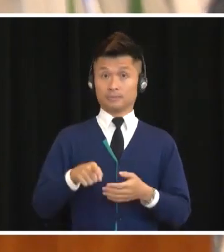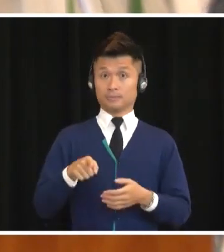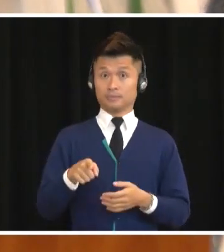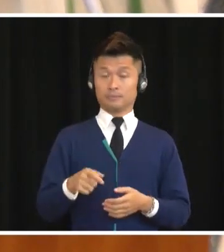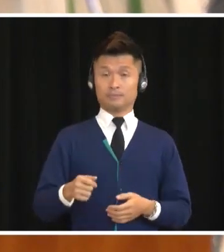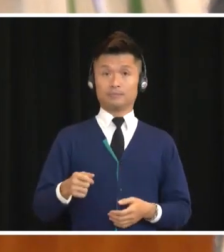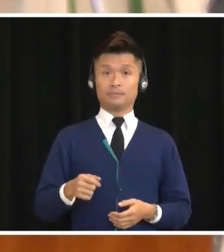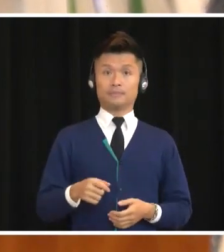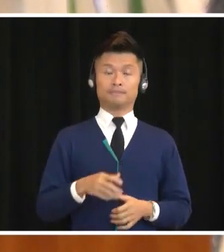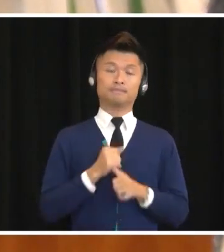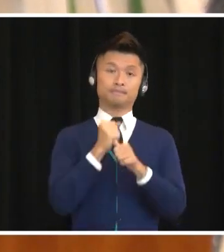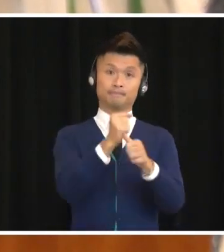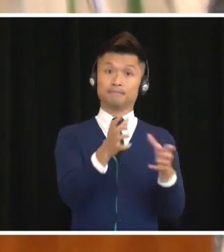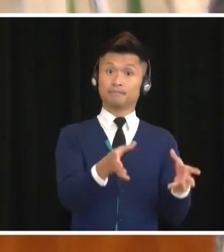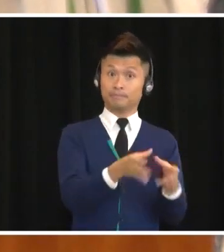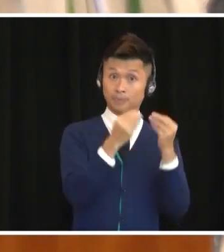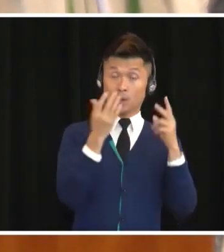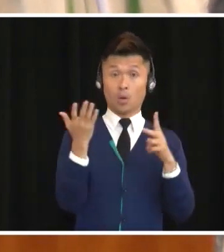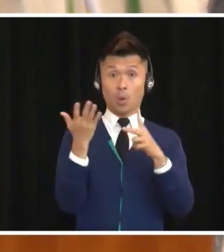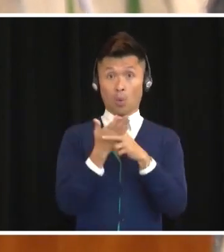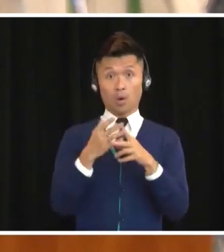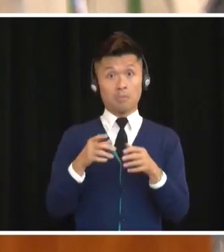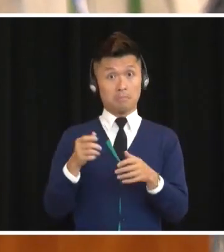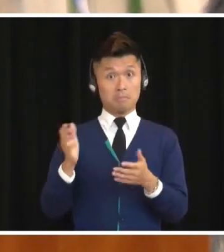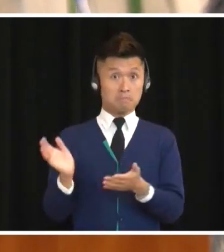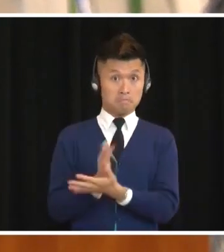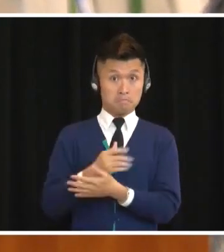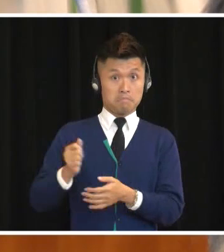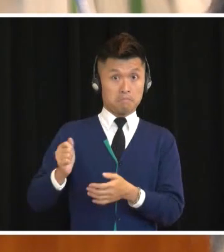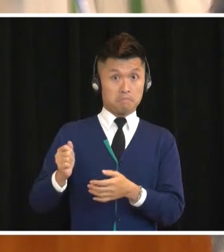dispositions if the